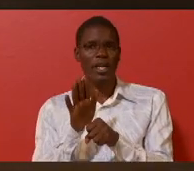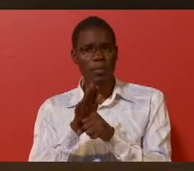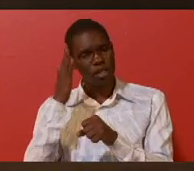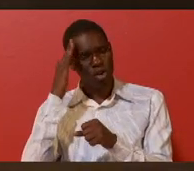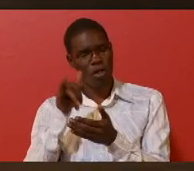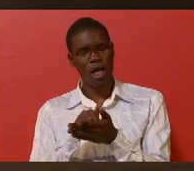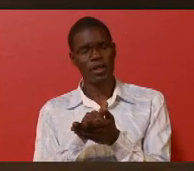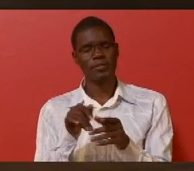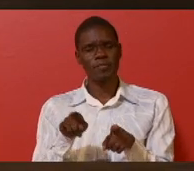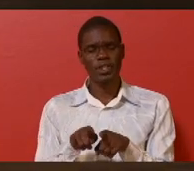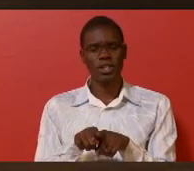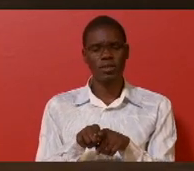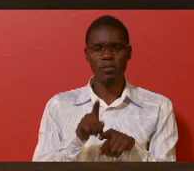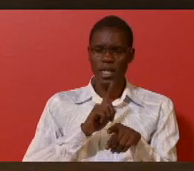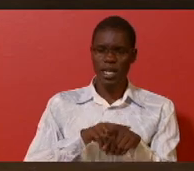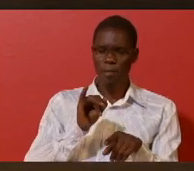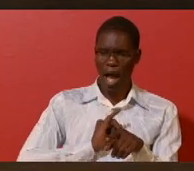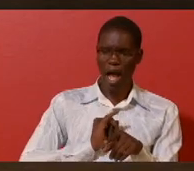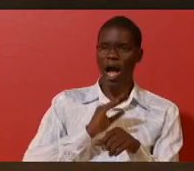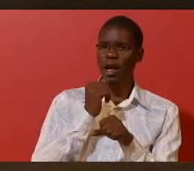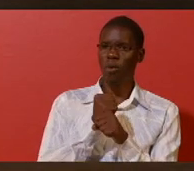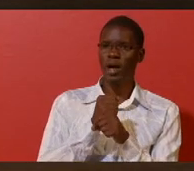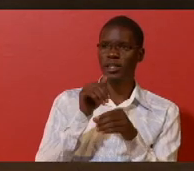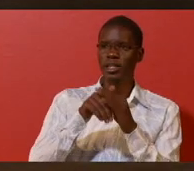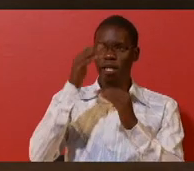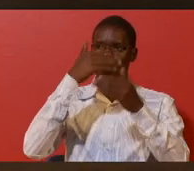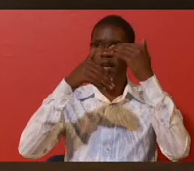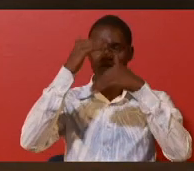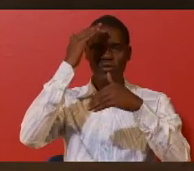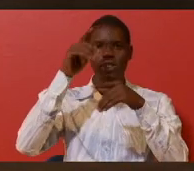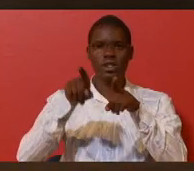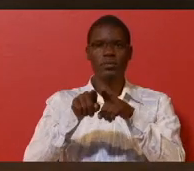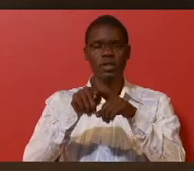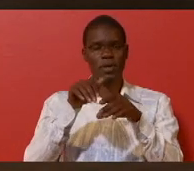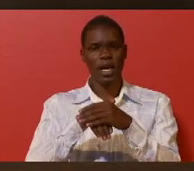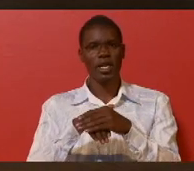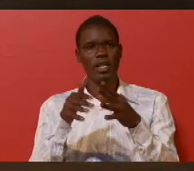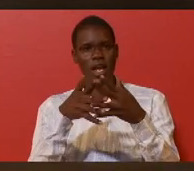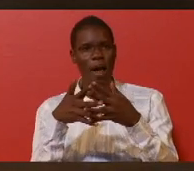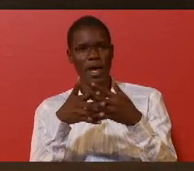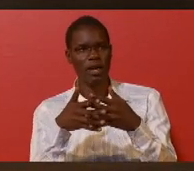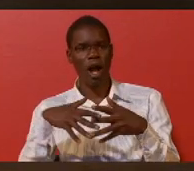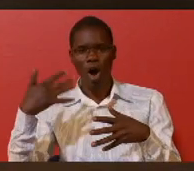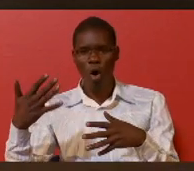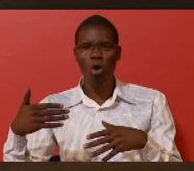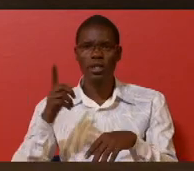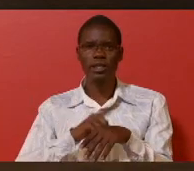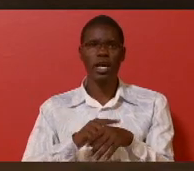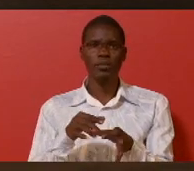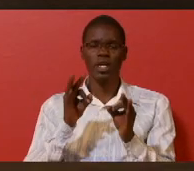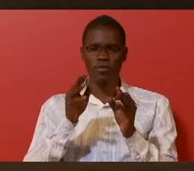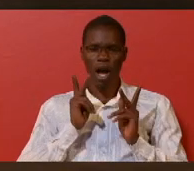that. And at this place where I worked, it was a university in New York City, every time someone